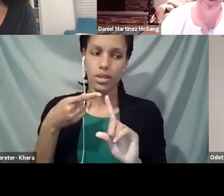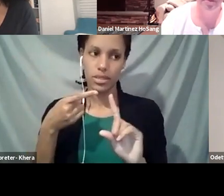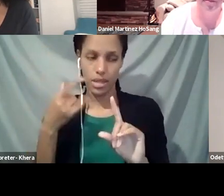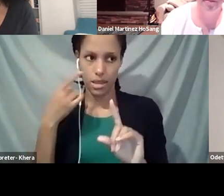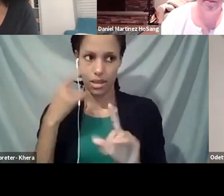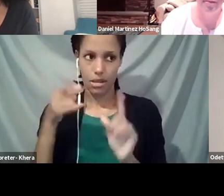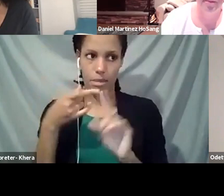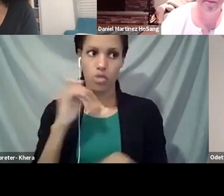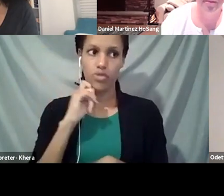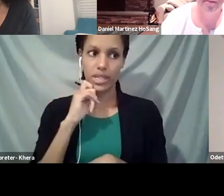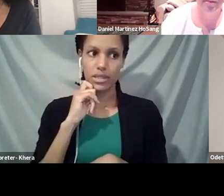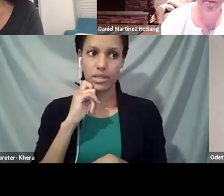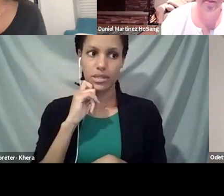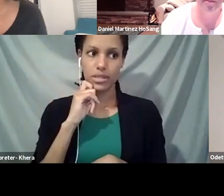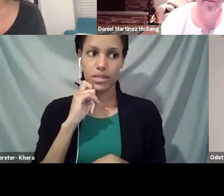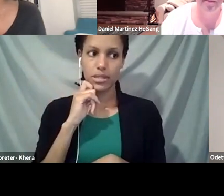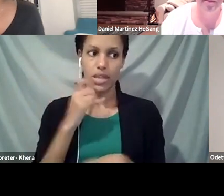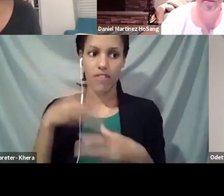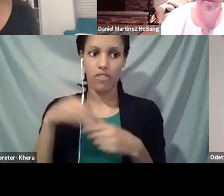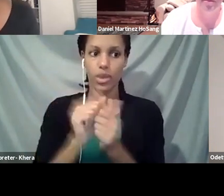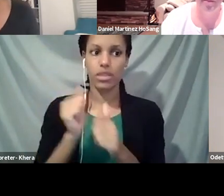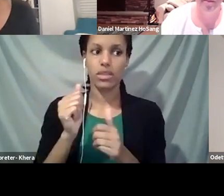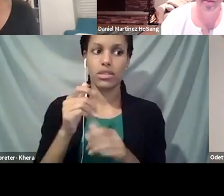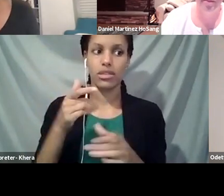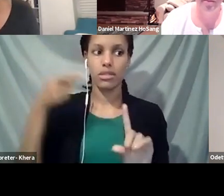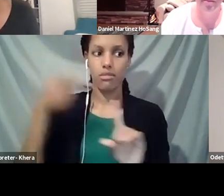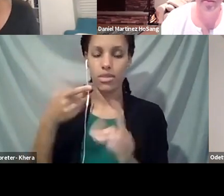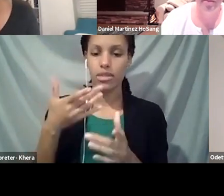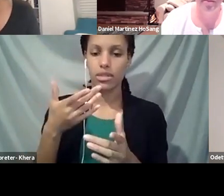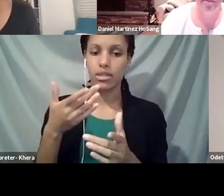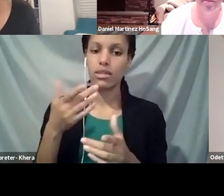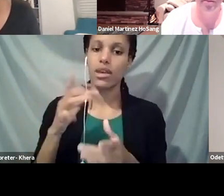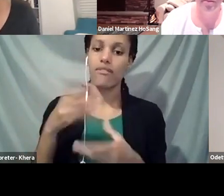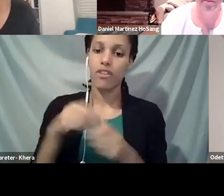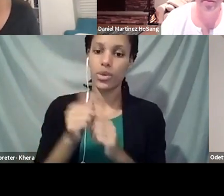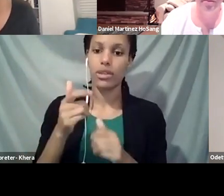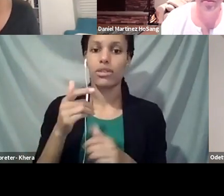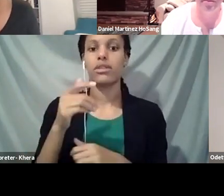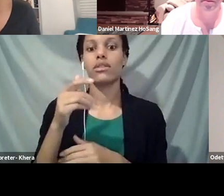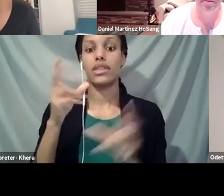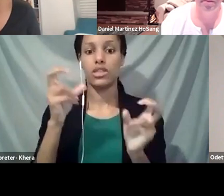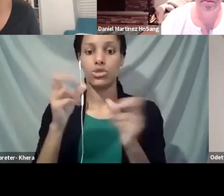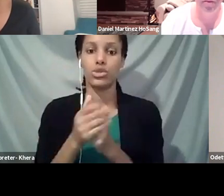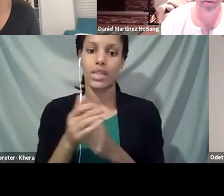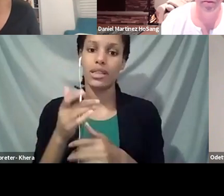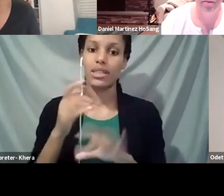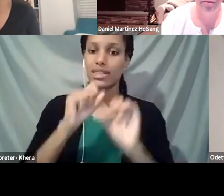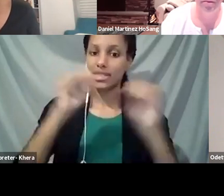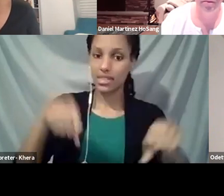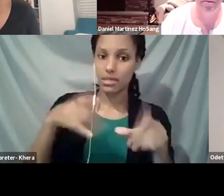race being a core issue of why the New York City school system is so segregated and broken is that